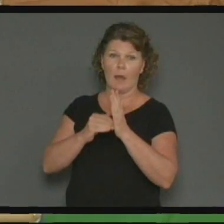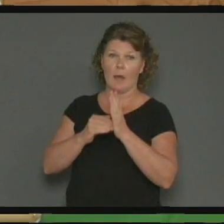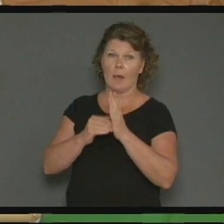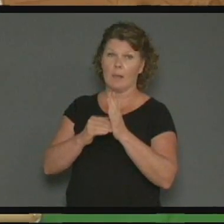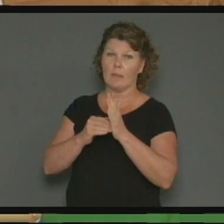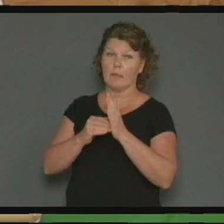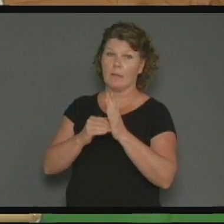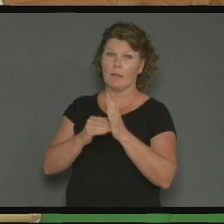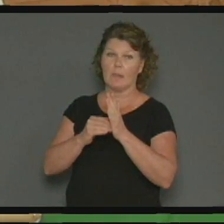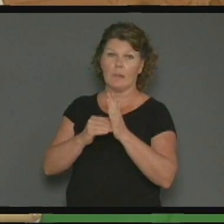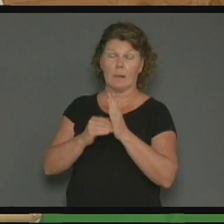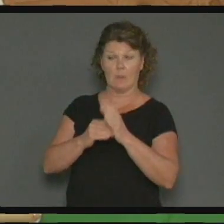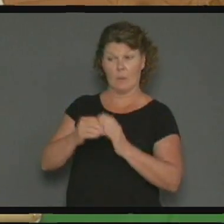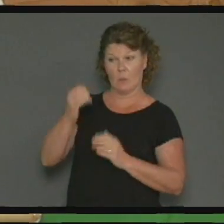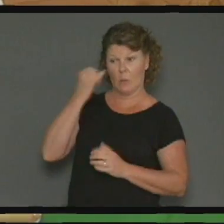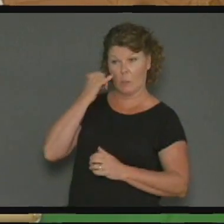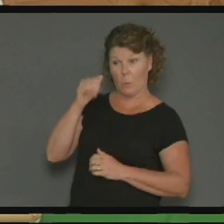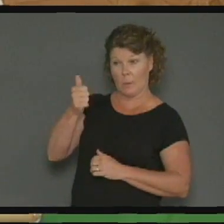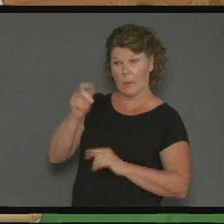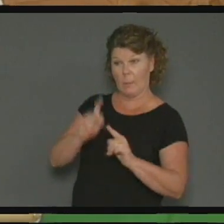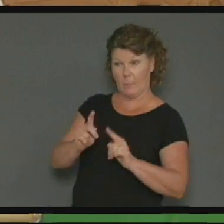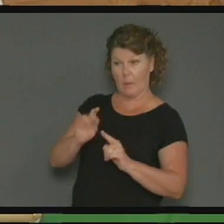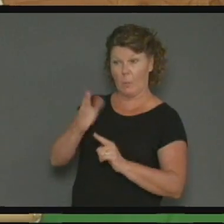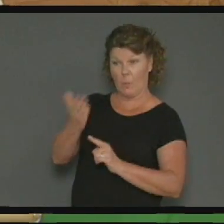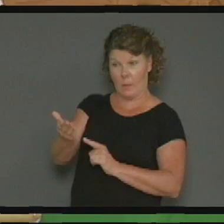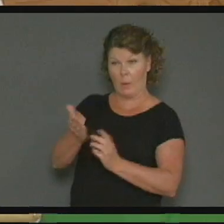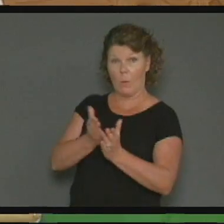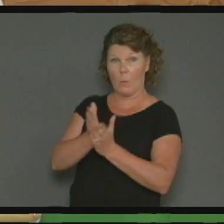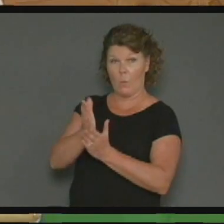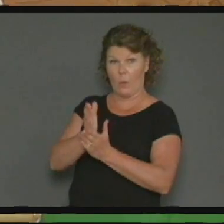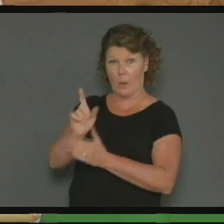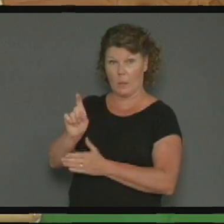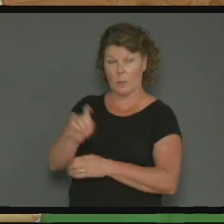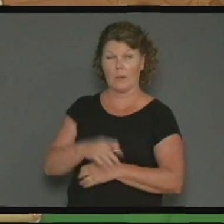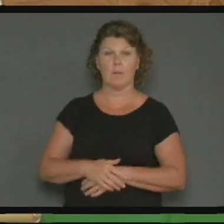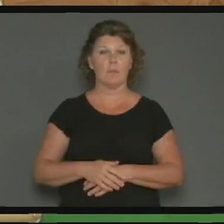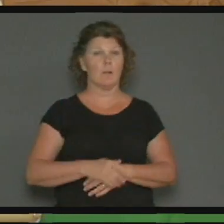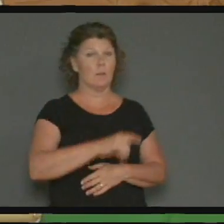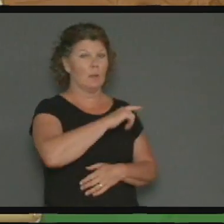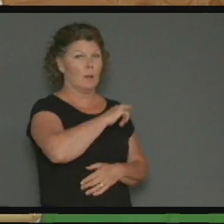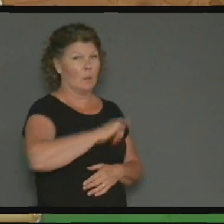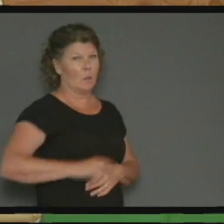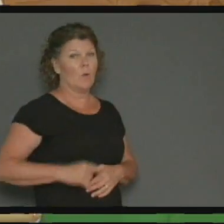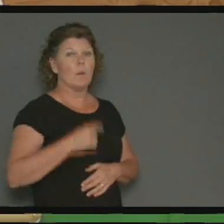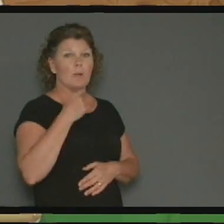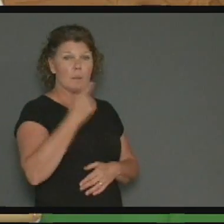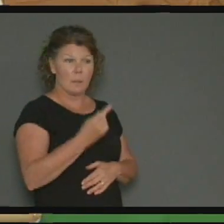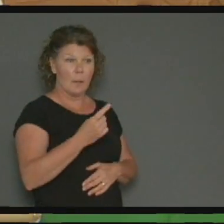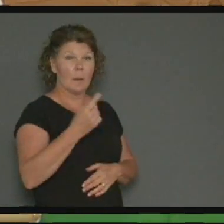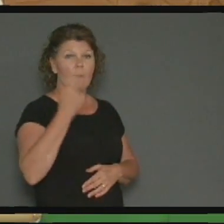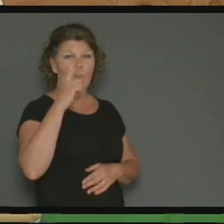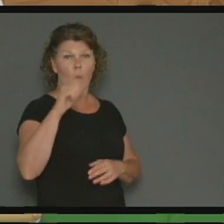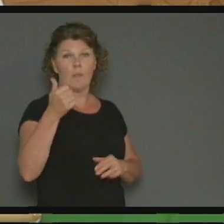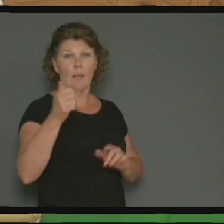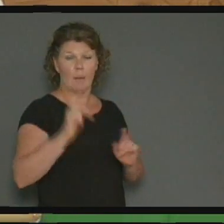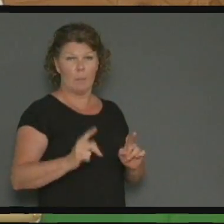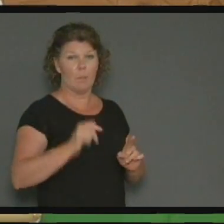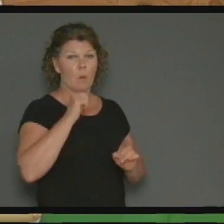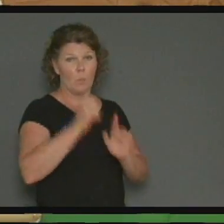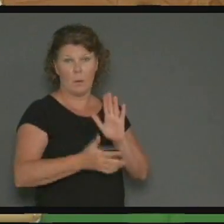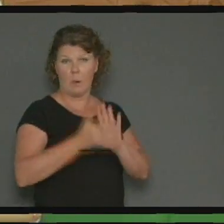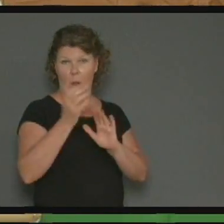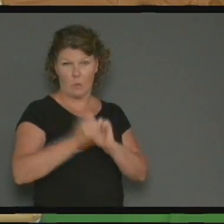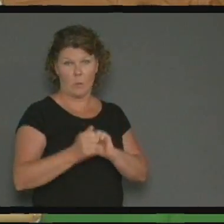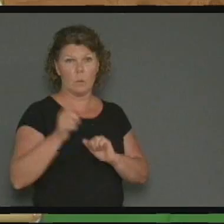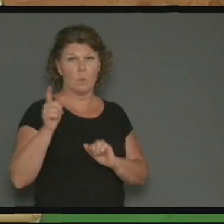once. Suppose 10 are found there. He answered, For the sake of 10, I will not